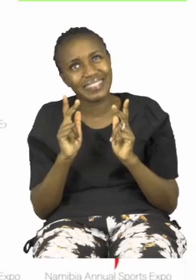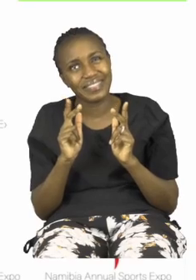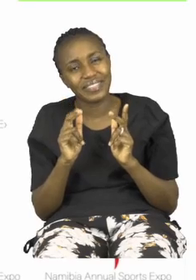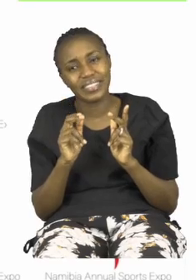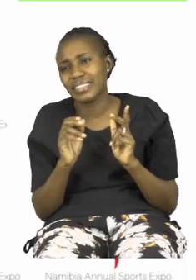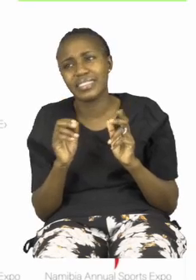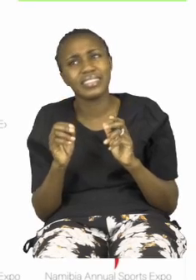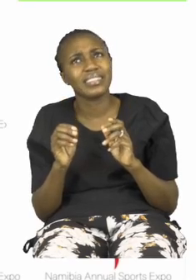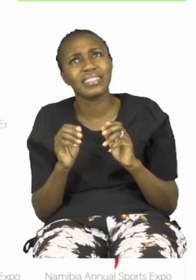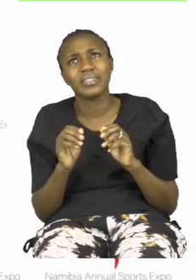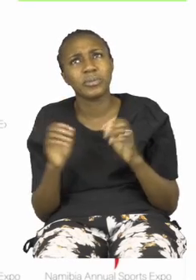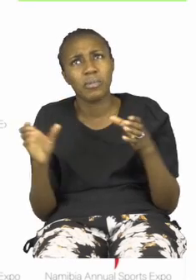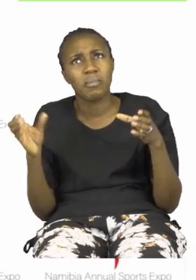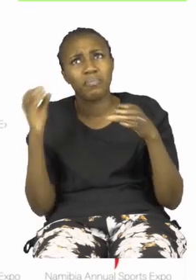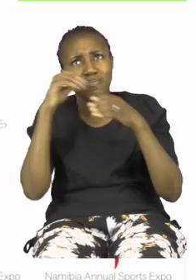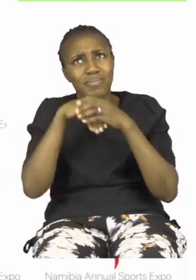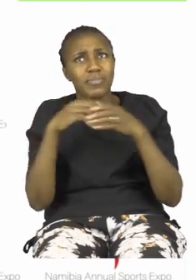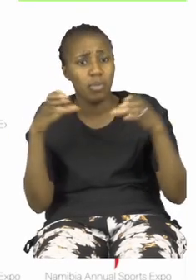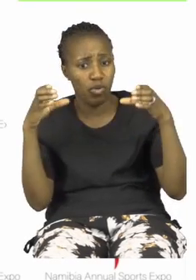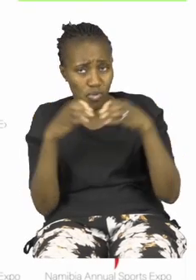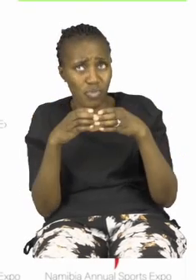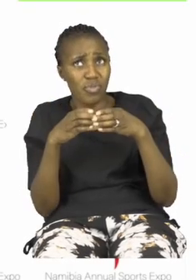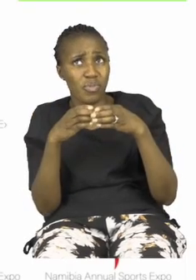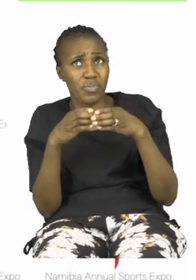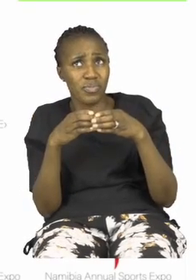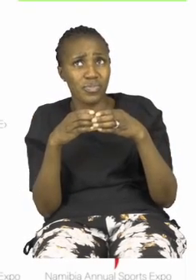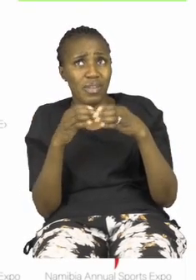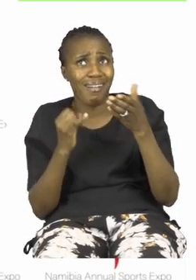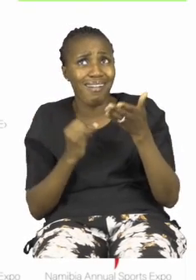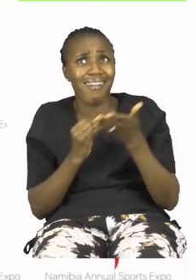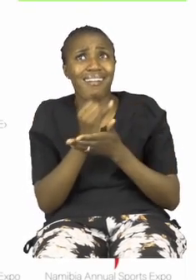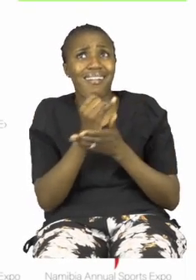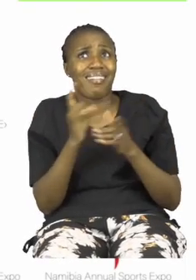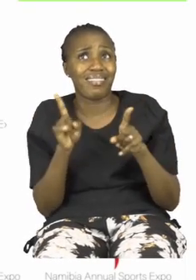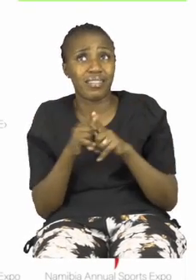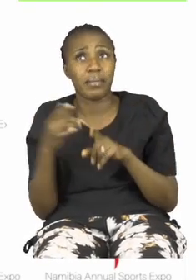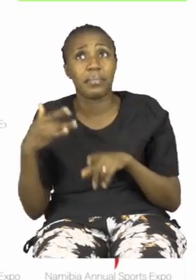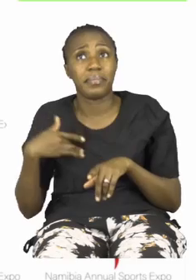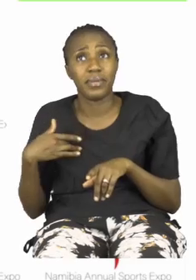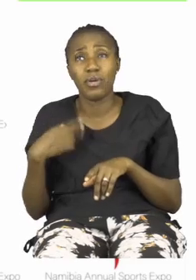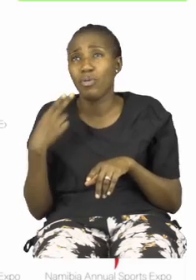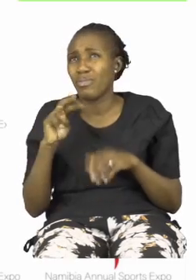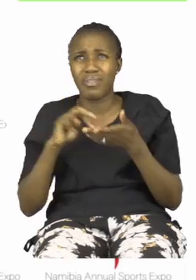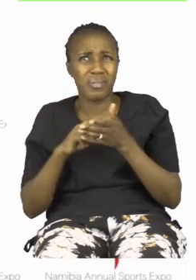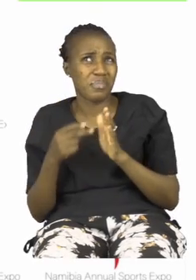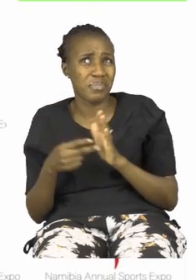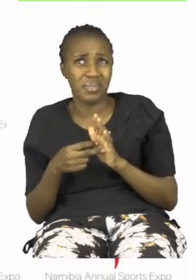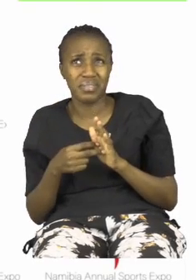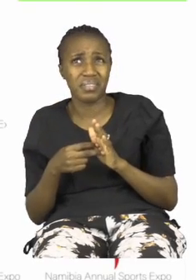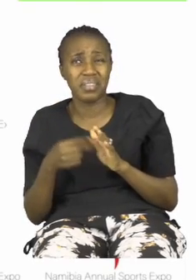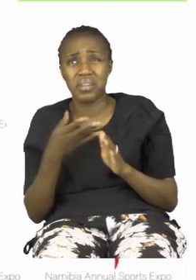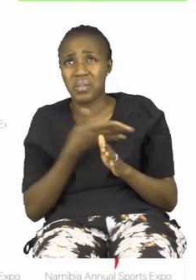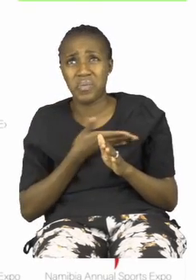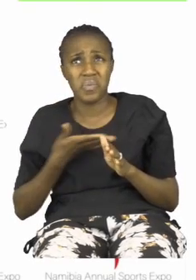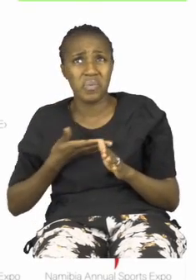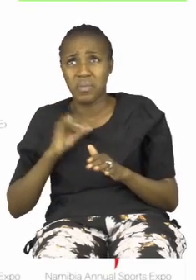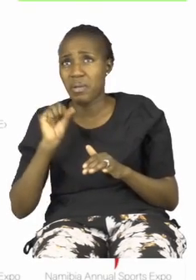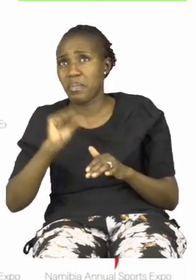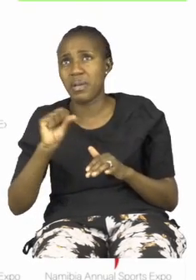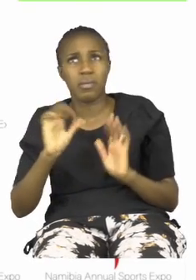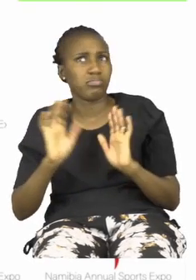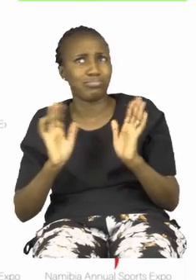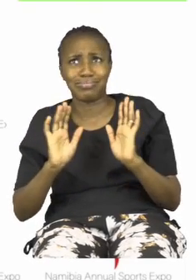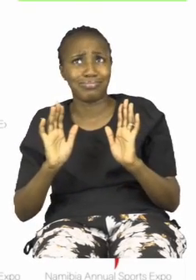competitive games as early as their male counterparts do. But don't get me wrong, it's not that they're bad at all. Some of them are better than me. So.